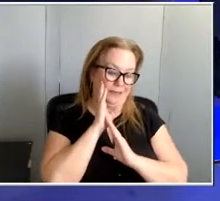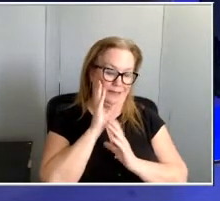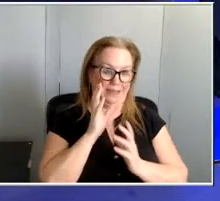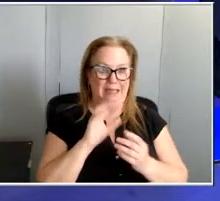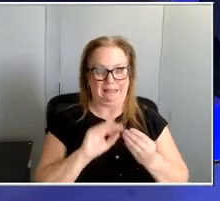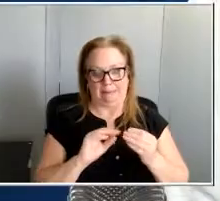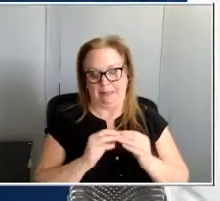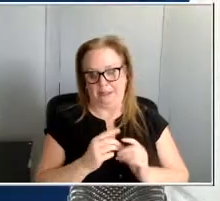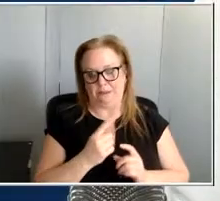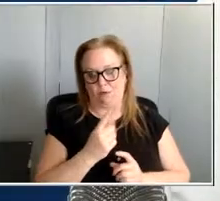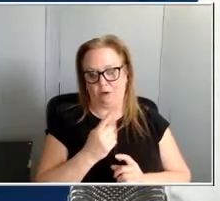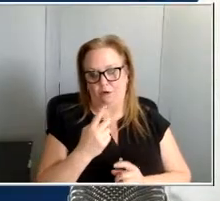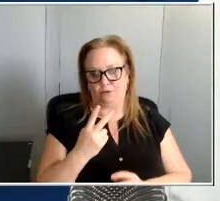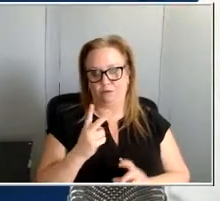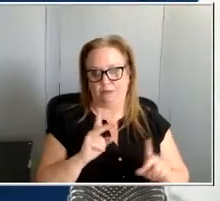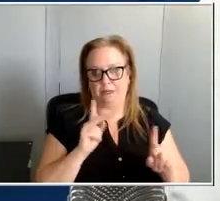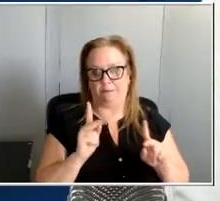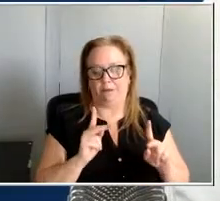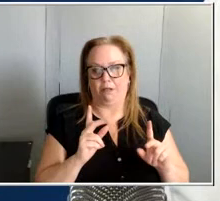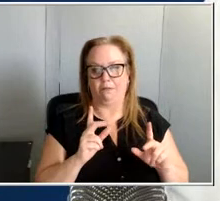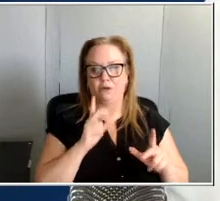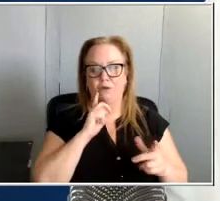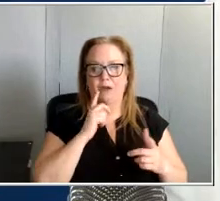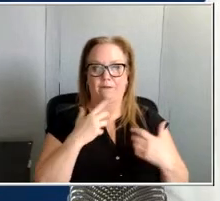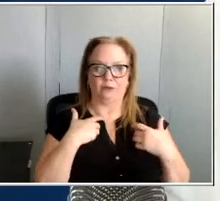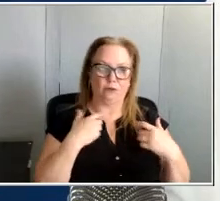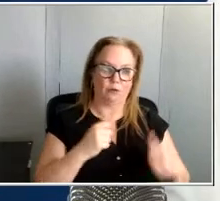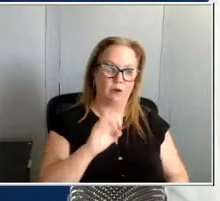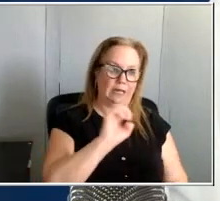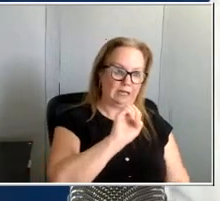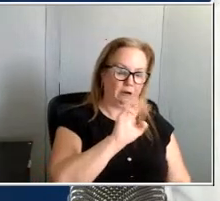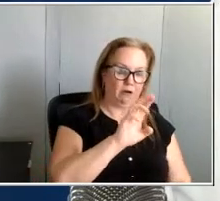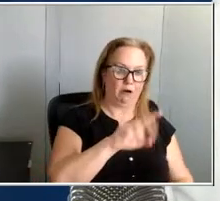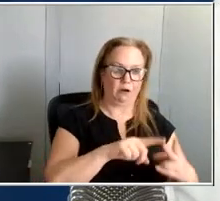2. But you're going to have a strong emergency room and a strong